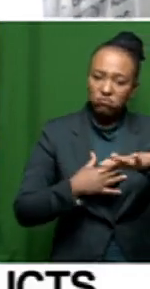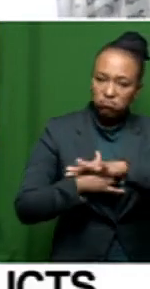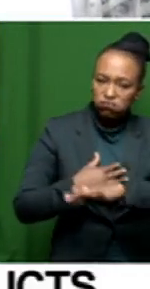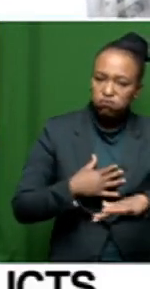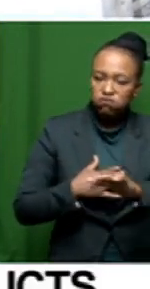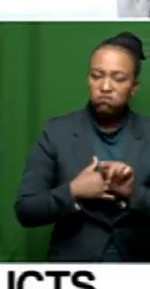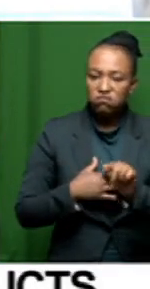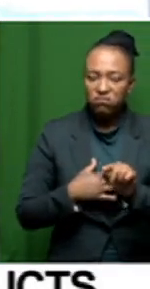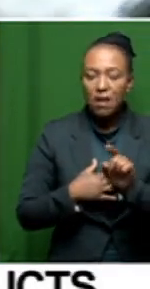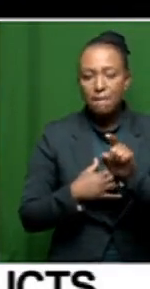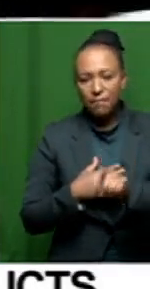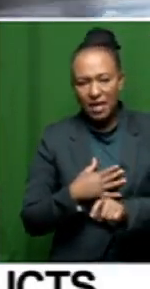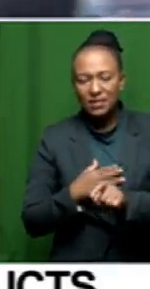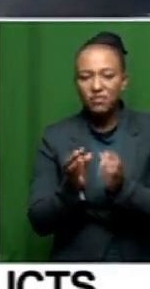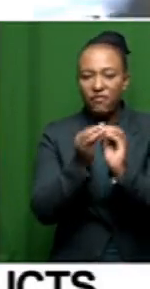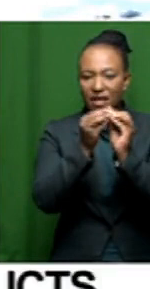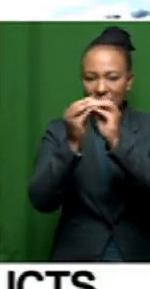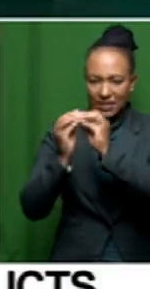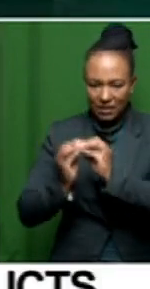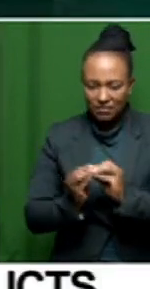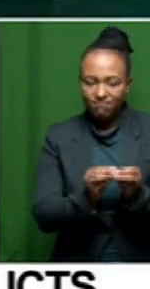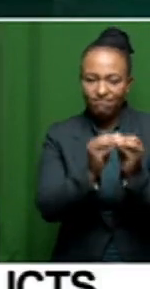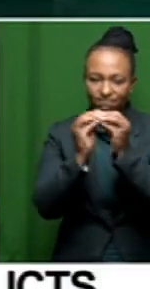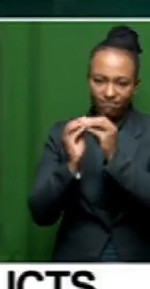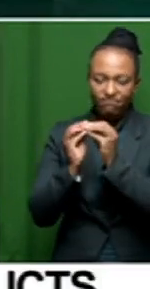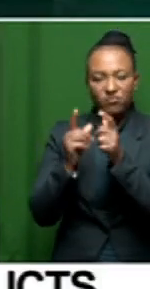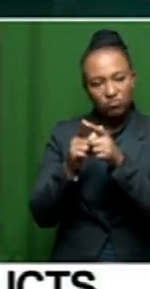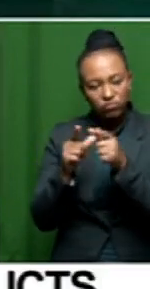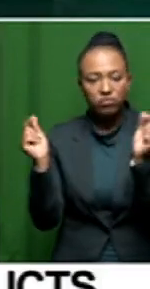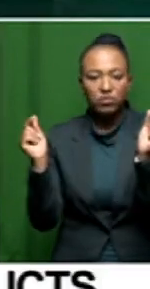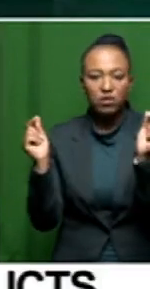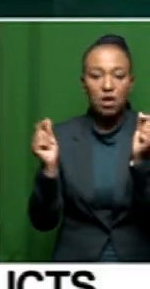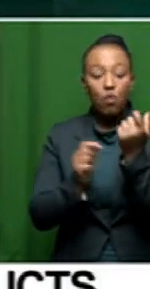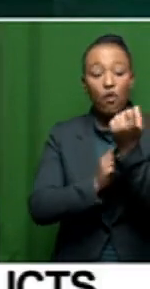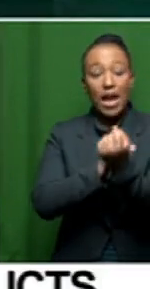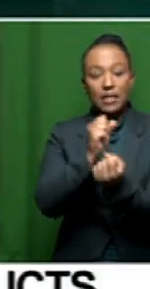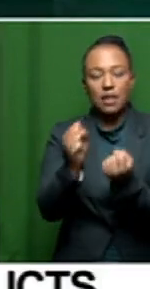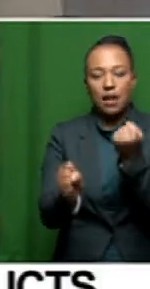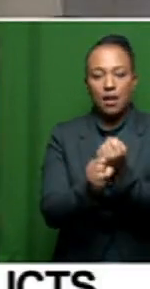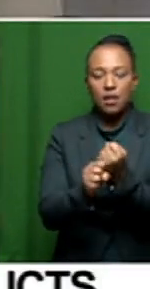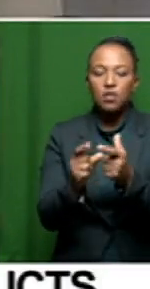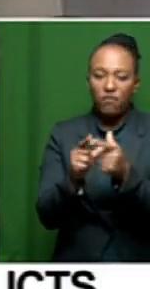also is going to be fixed completely by next year,